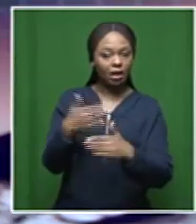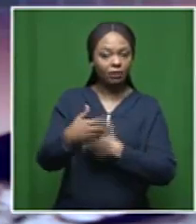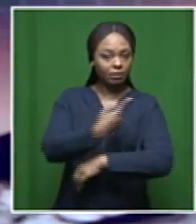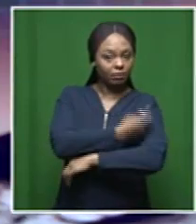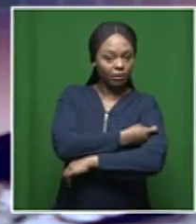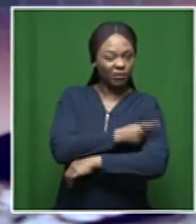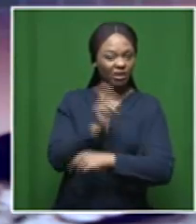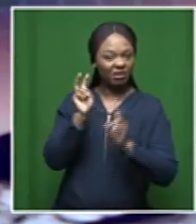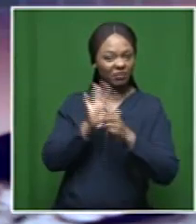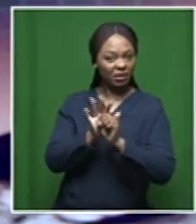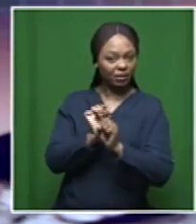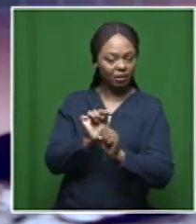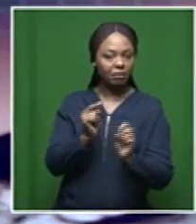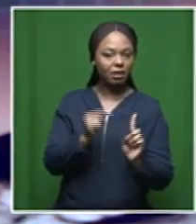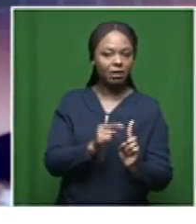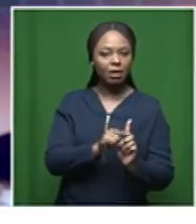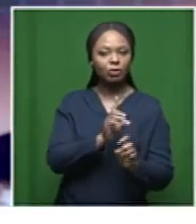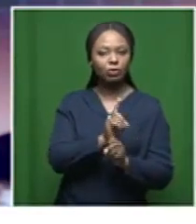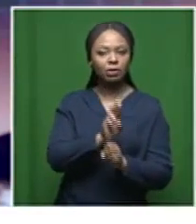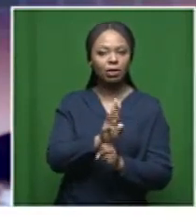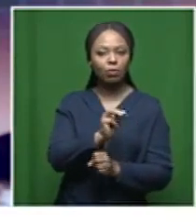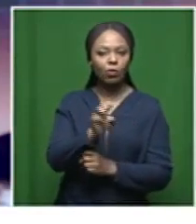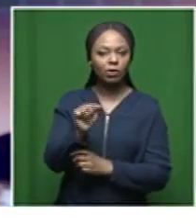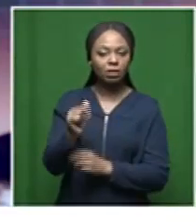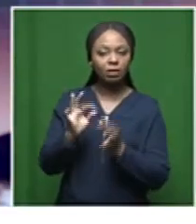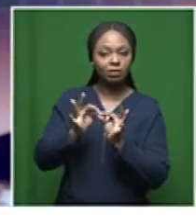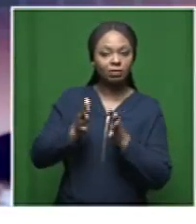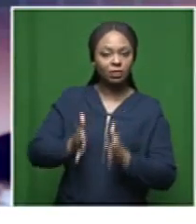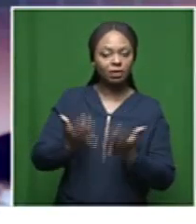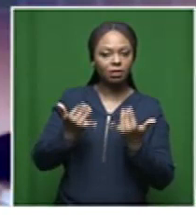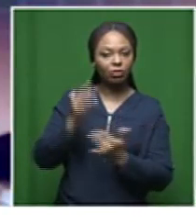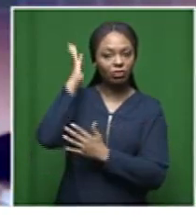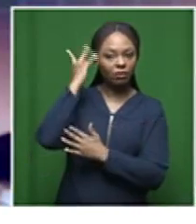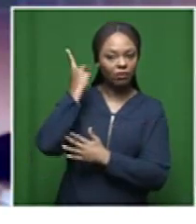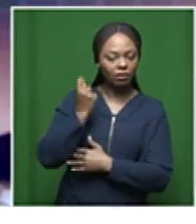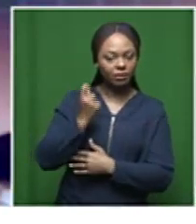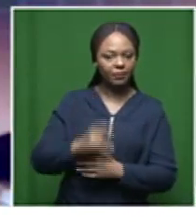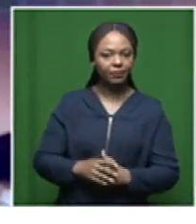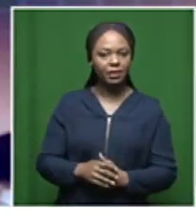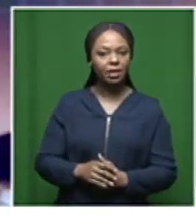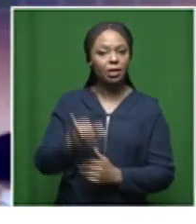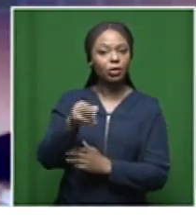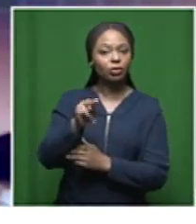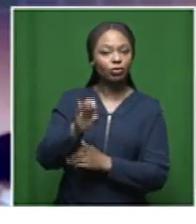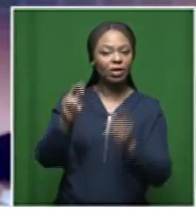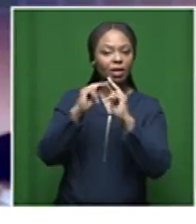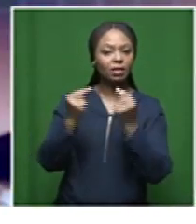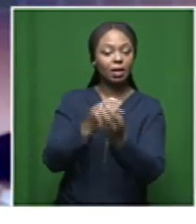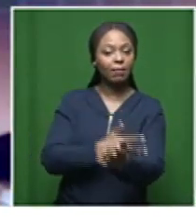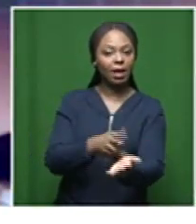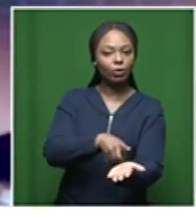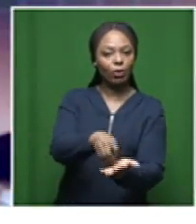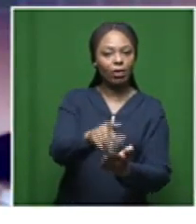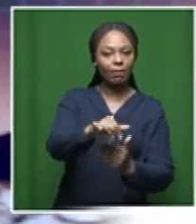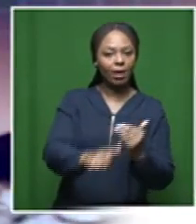vaccine? Hello and welcome. I'm your host, Dr. Musam Tomeni. Signing with us today is Trifosa Ntswelengwe. June is National Blood Donor Month,